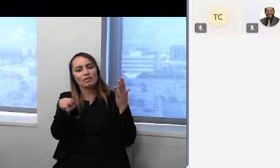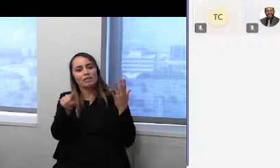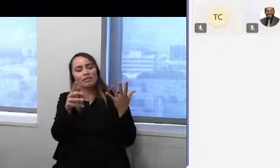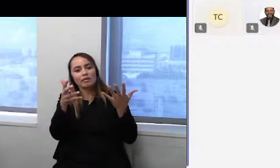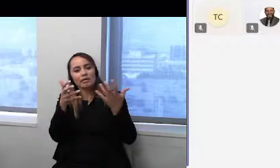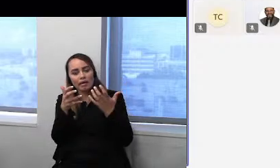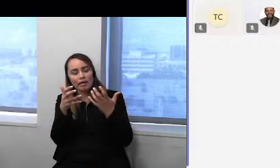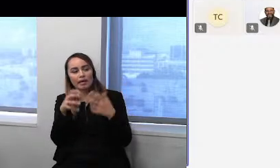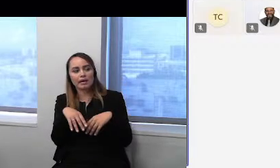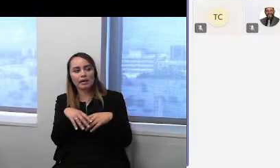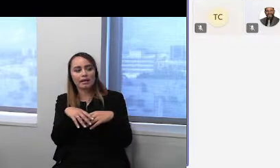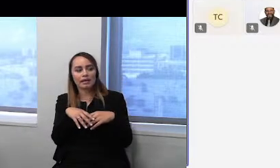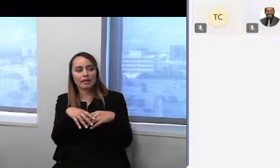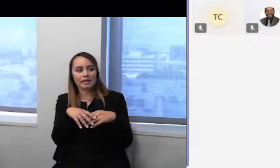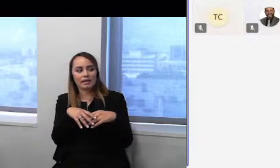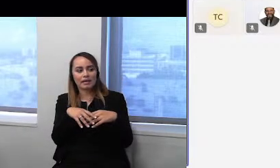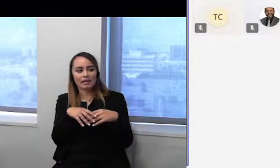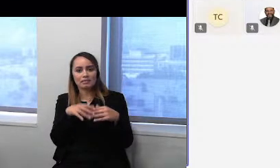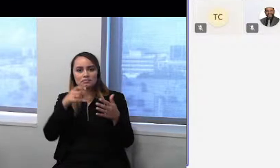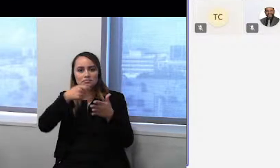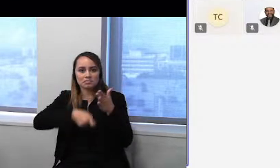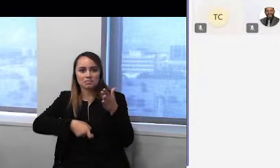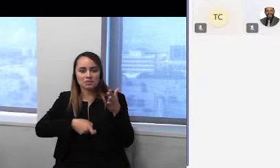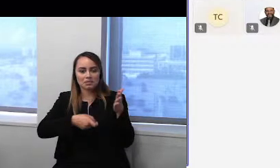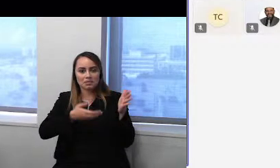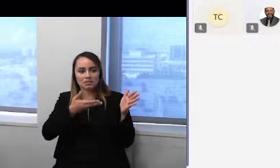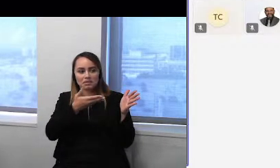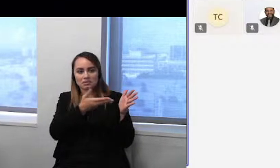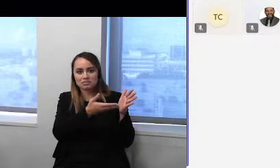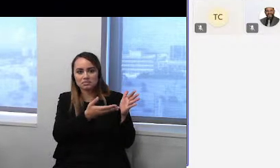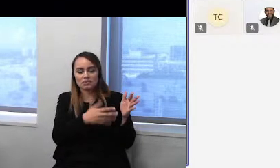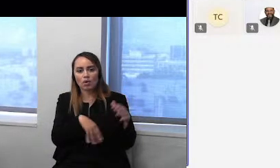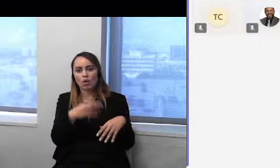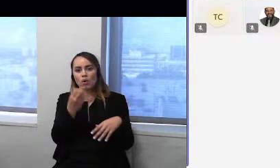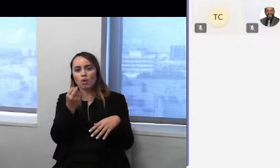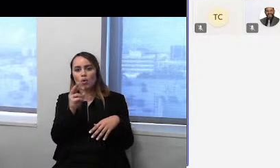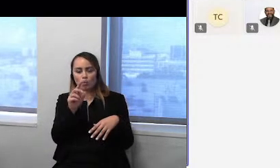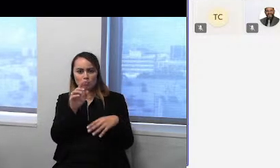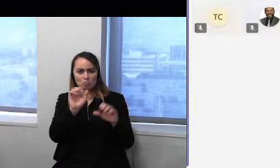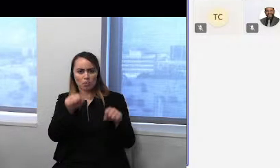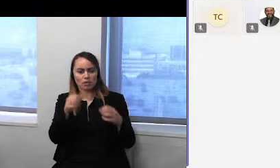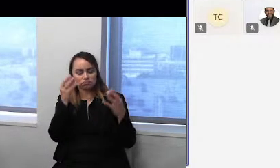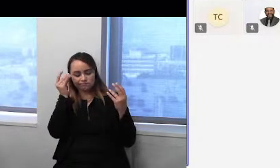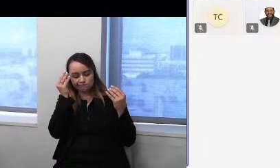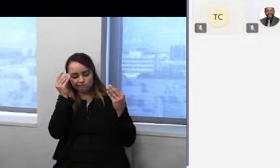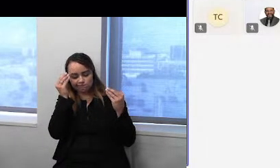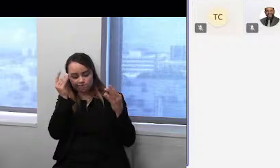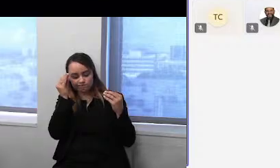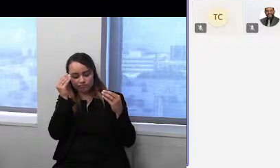case decision to pay for it. Can you give it some thought before we break for the end of the day?